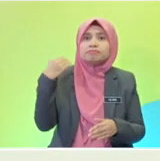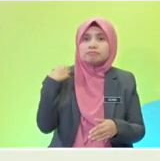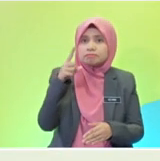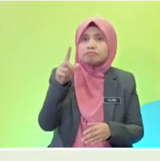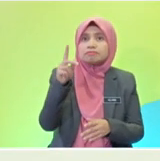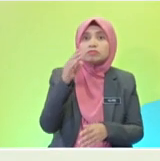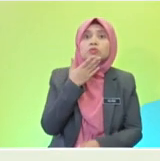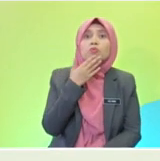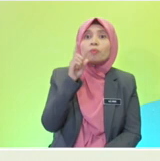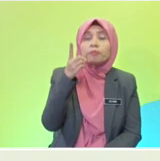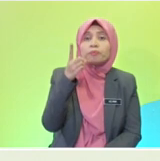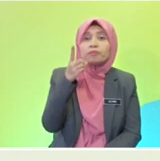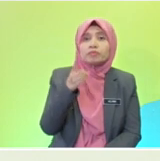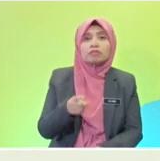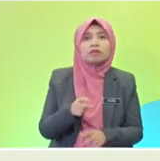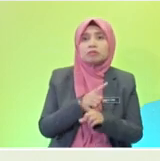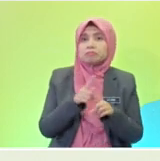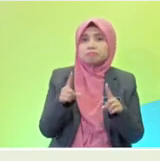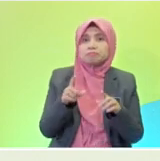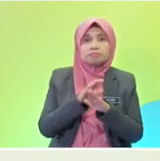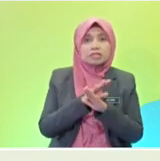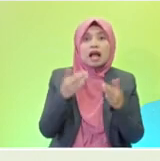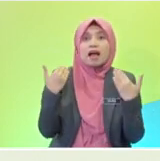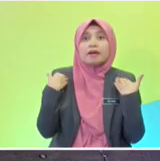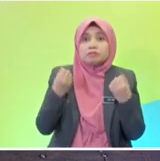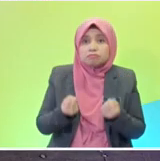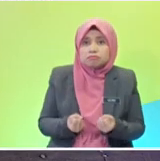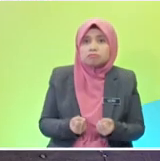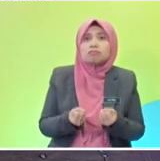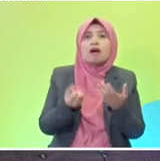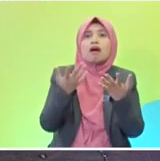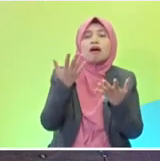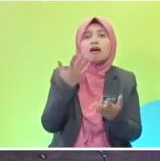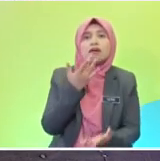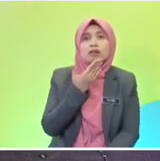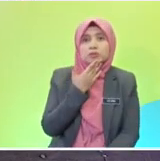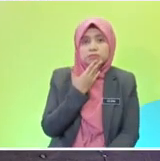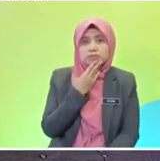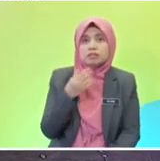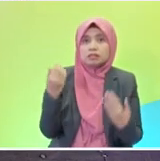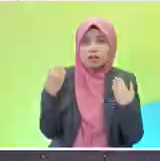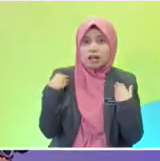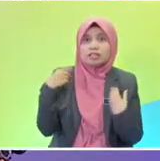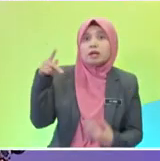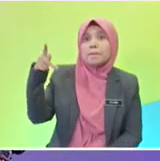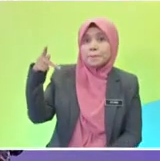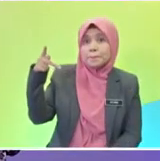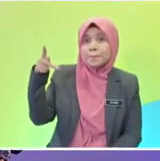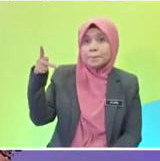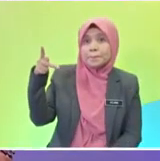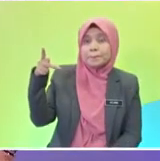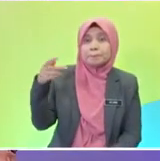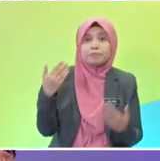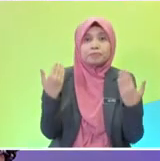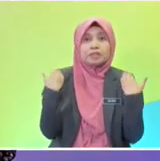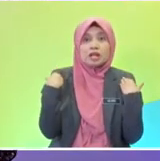it comes with various. It comes in various color. Oh. You can also see some purple orchids. Mm-hmm.